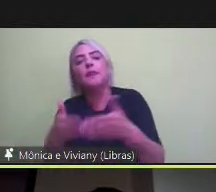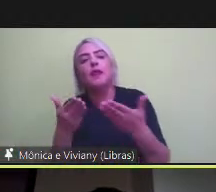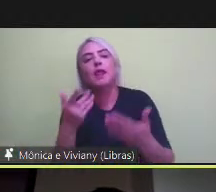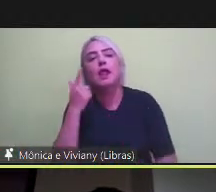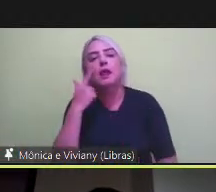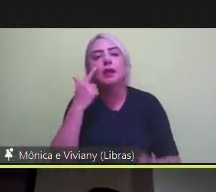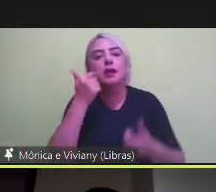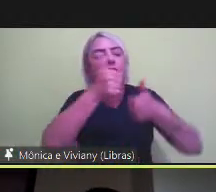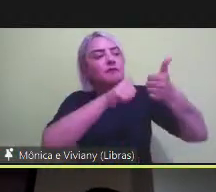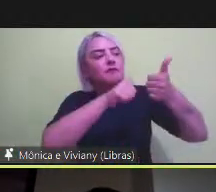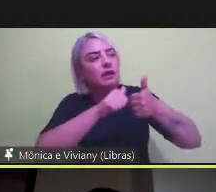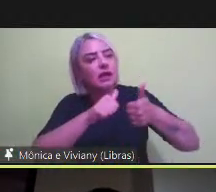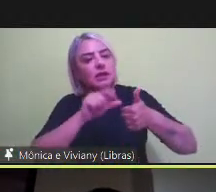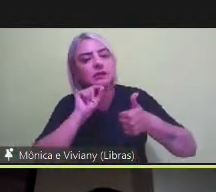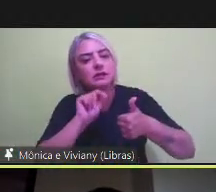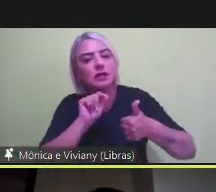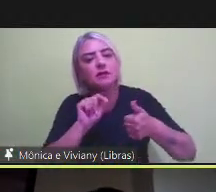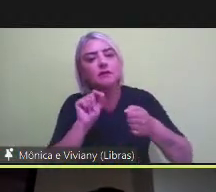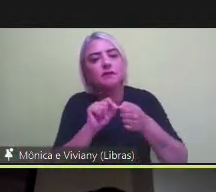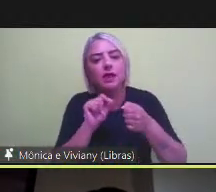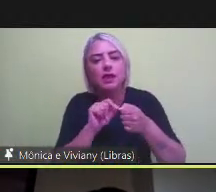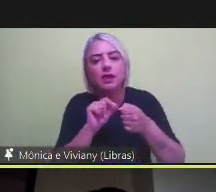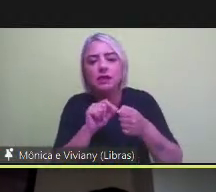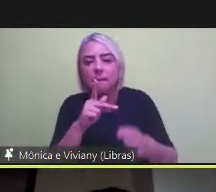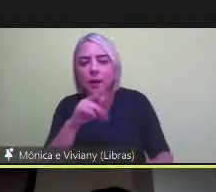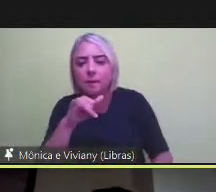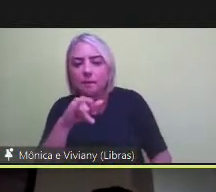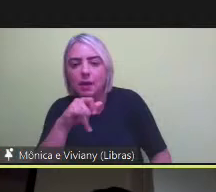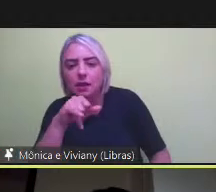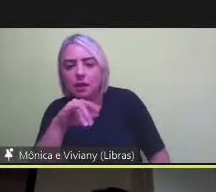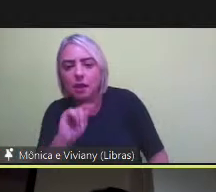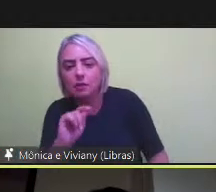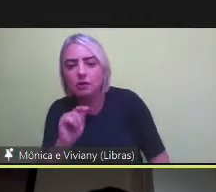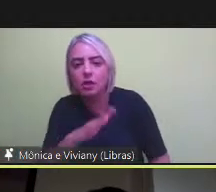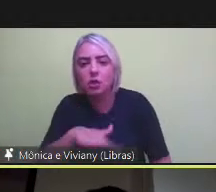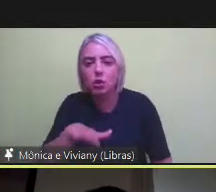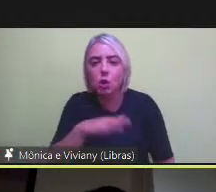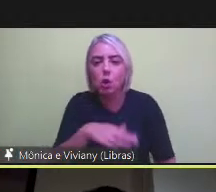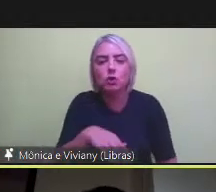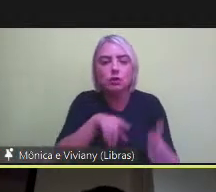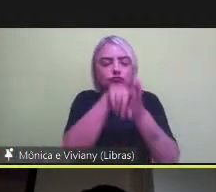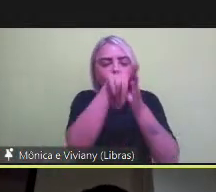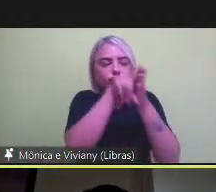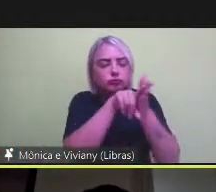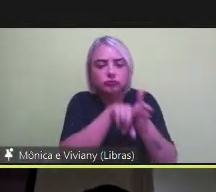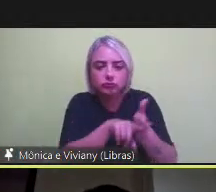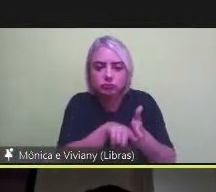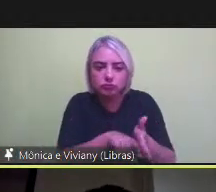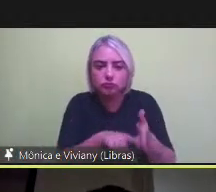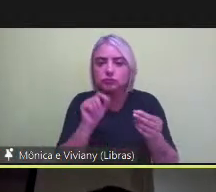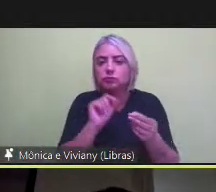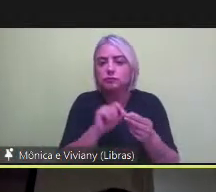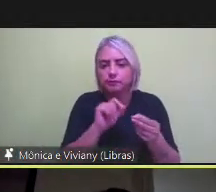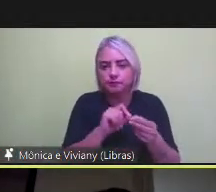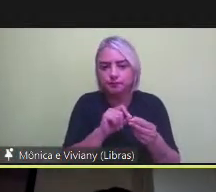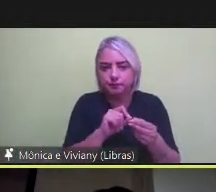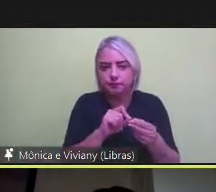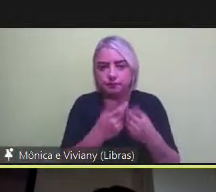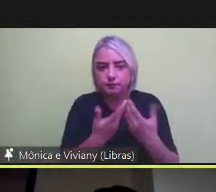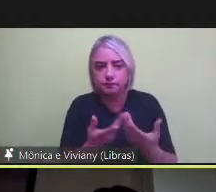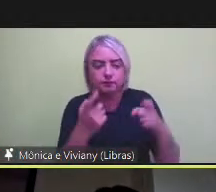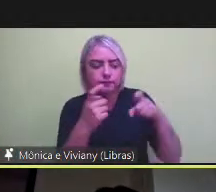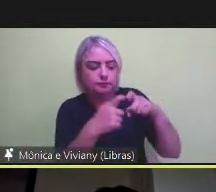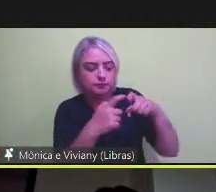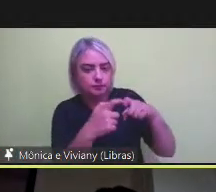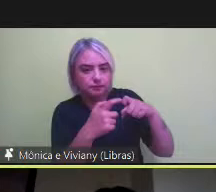promoting to have an anthropometric evaluation in all consults which are performed